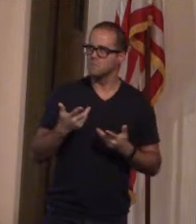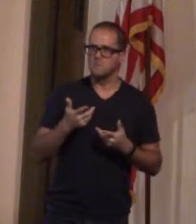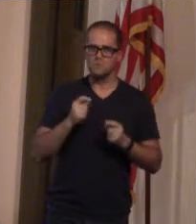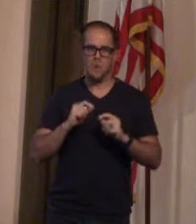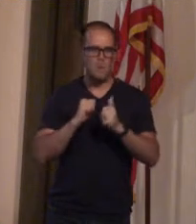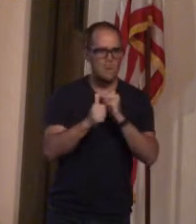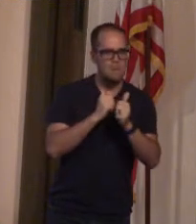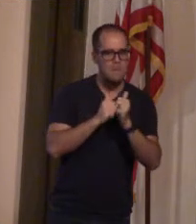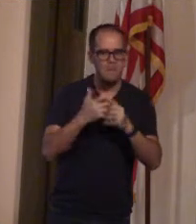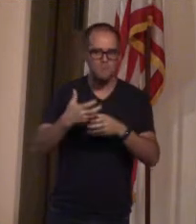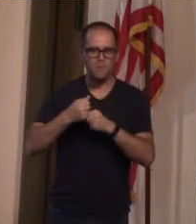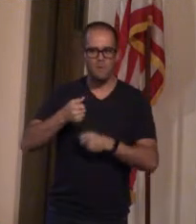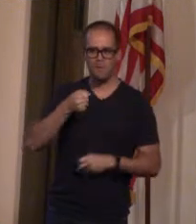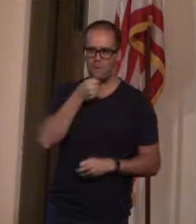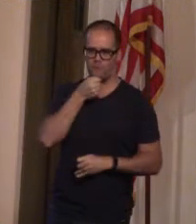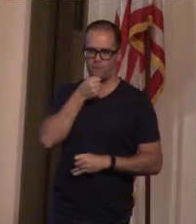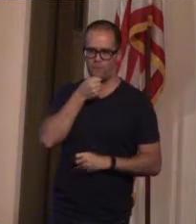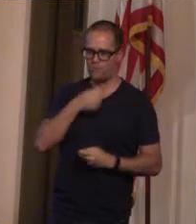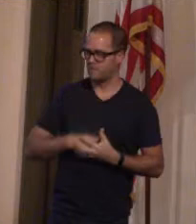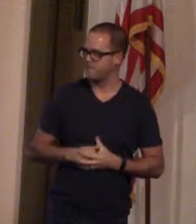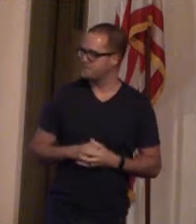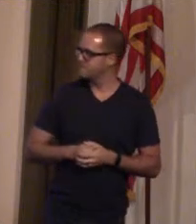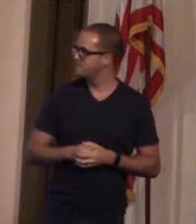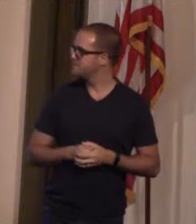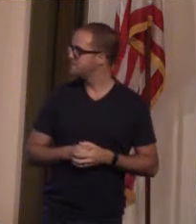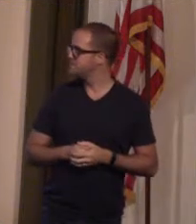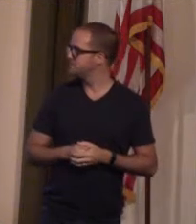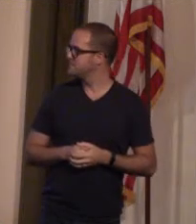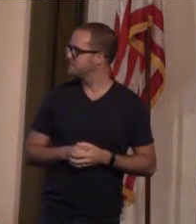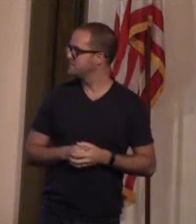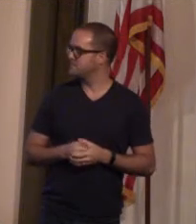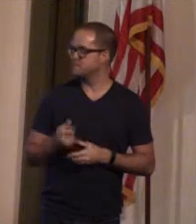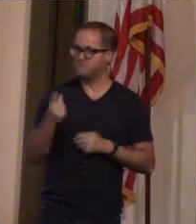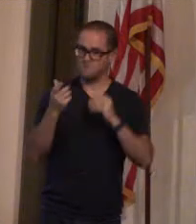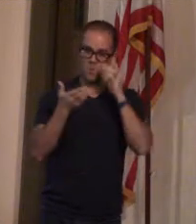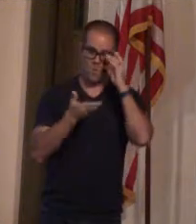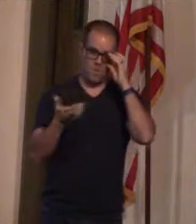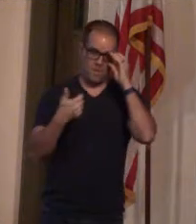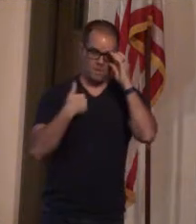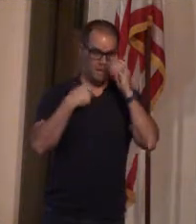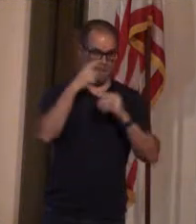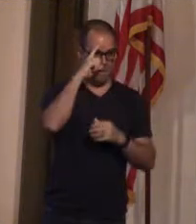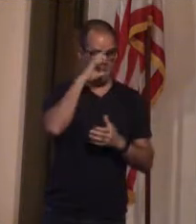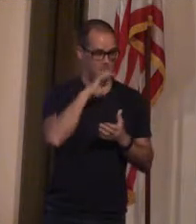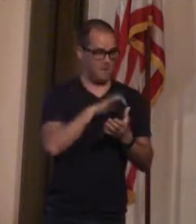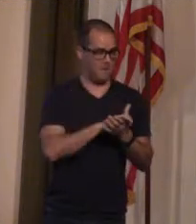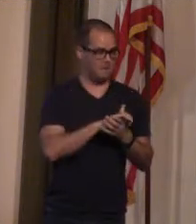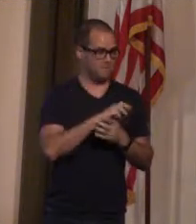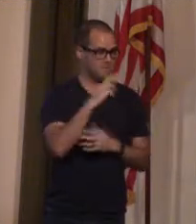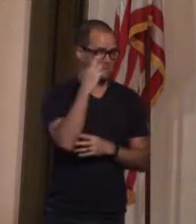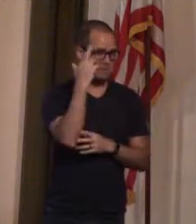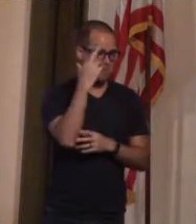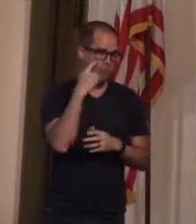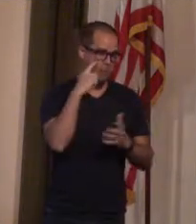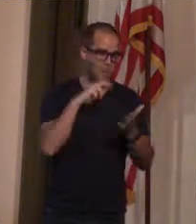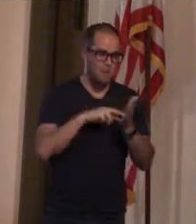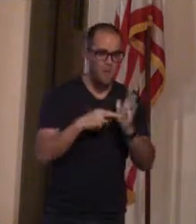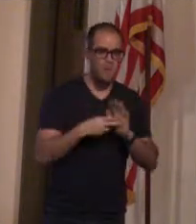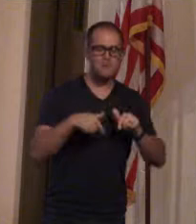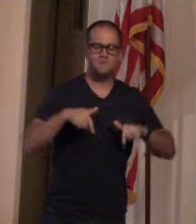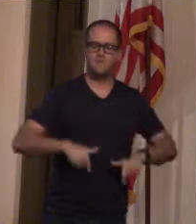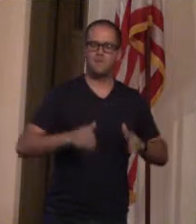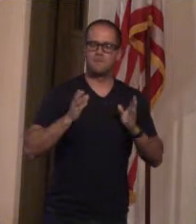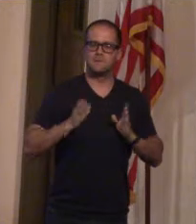but my light in this context is probably a little different from yours. Otherwise, we'd all be bumping into each other up here trying to grab